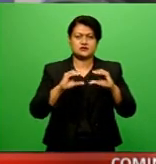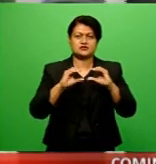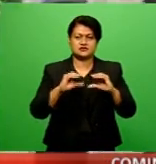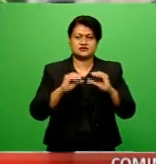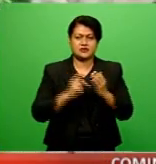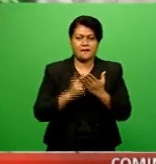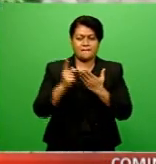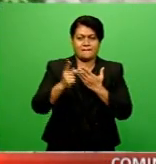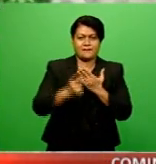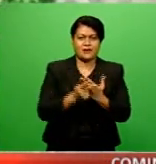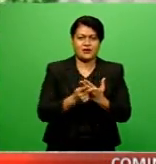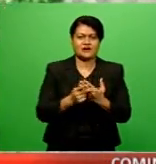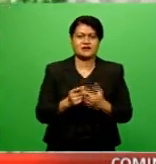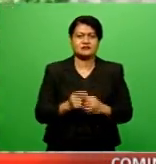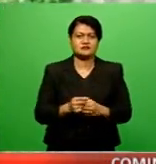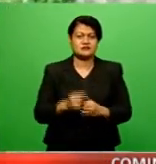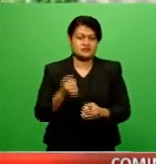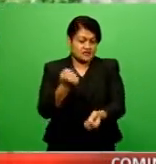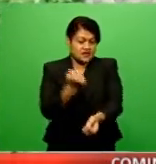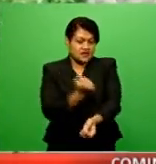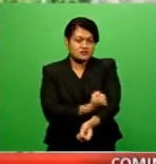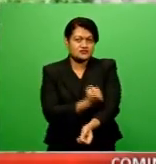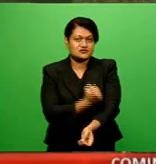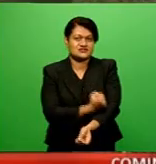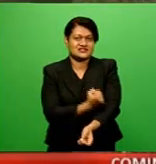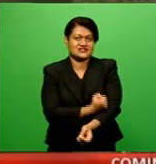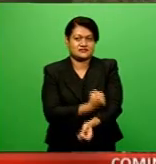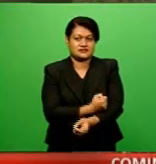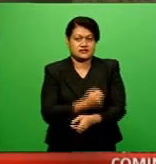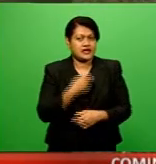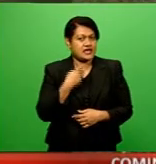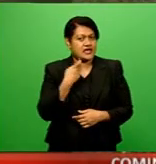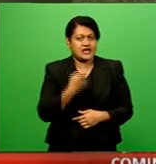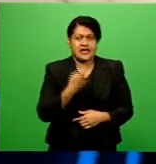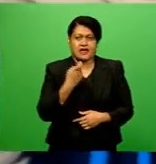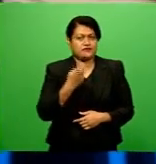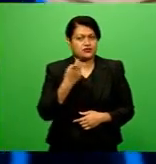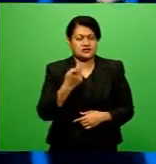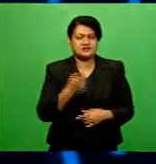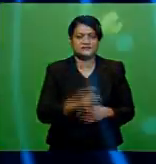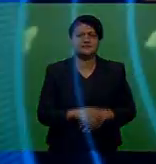results. And drug peddlers, beware.